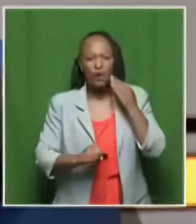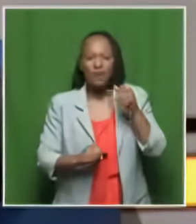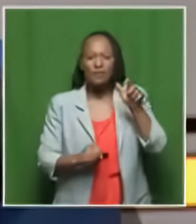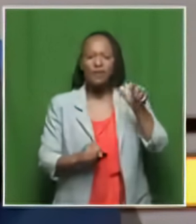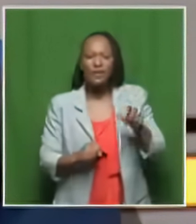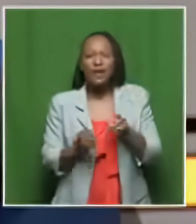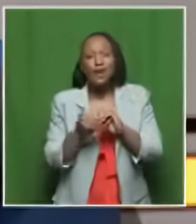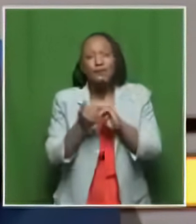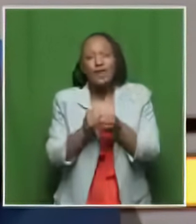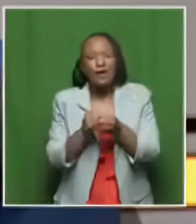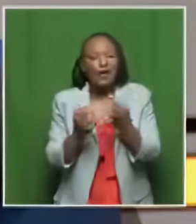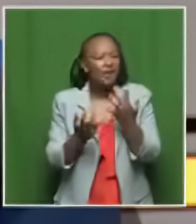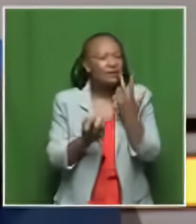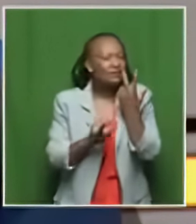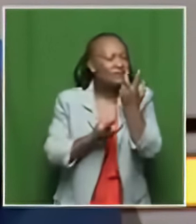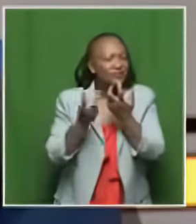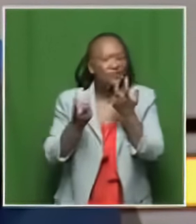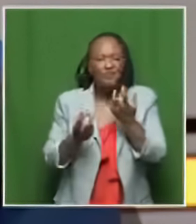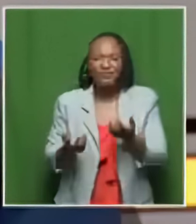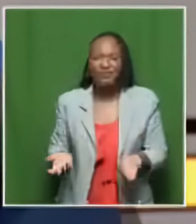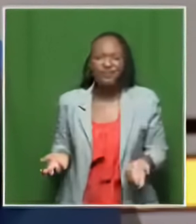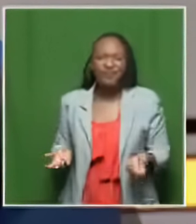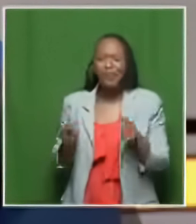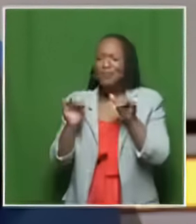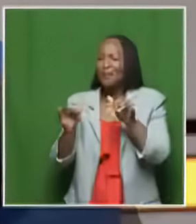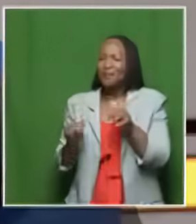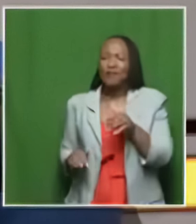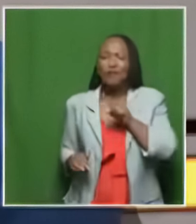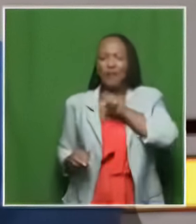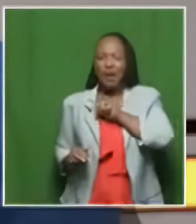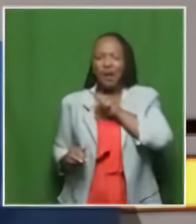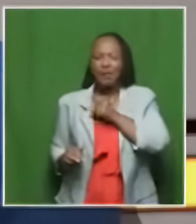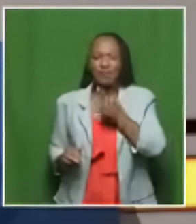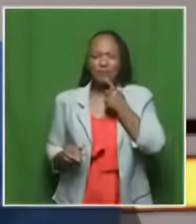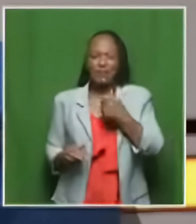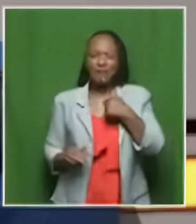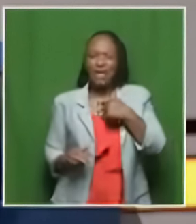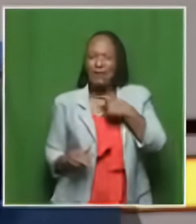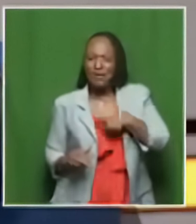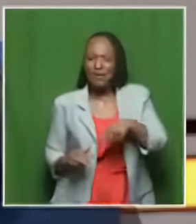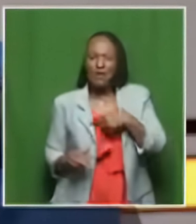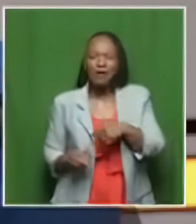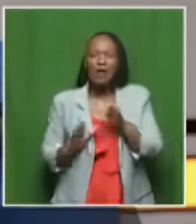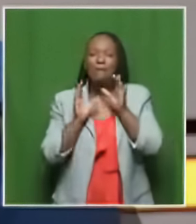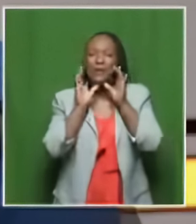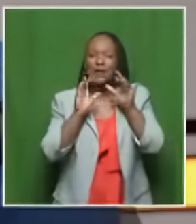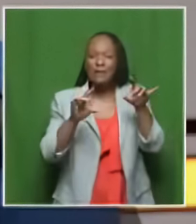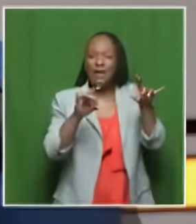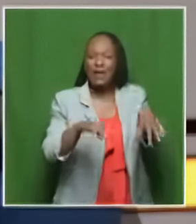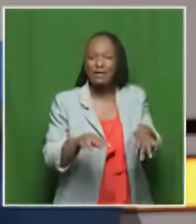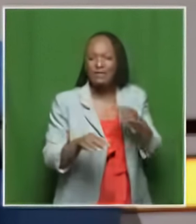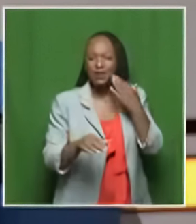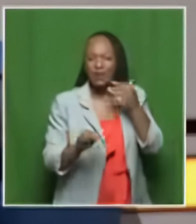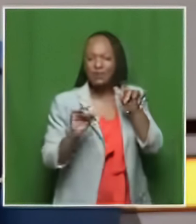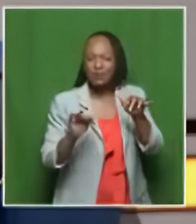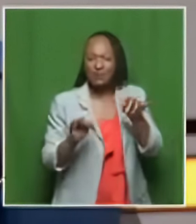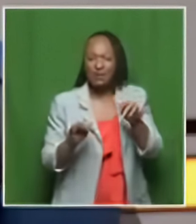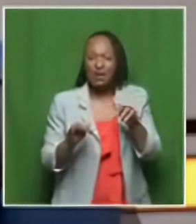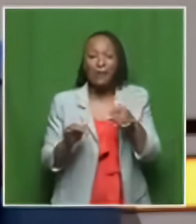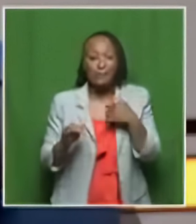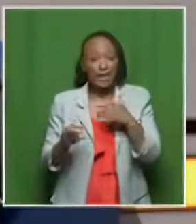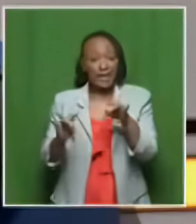person. I'm trying to find that, what is it that people can make it so personal about Malema hating white people? I